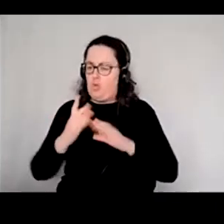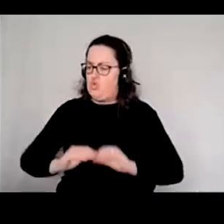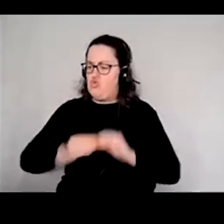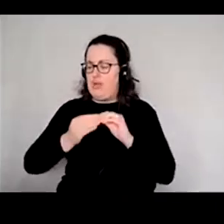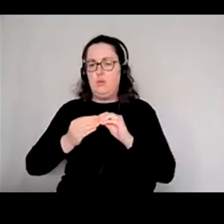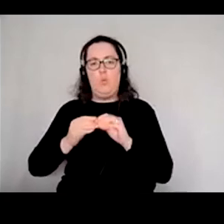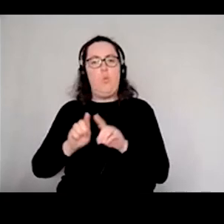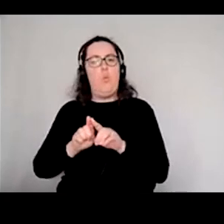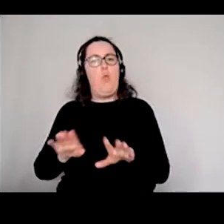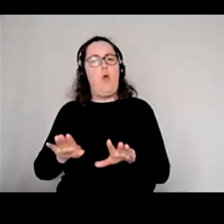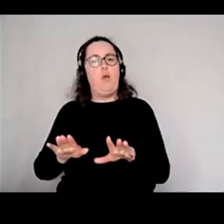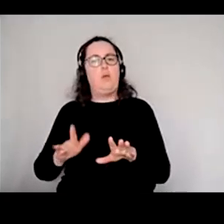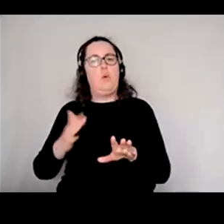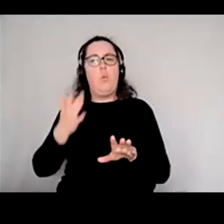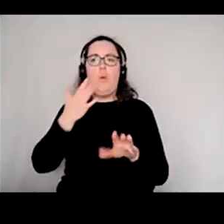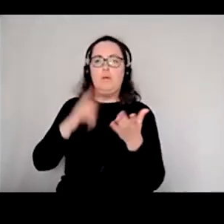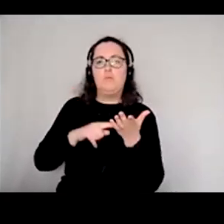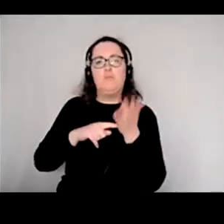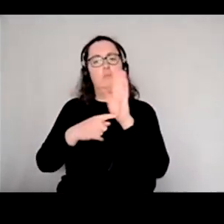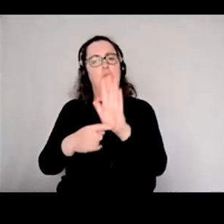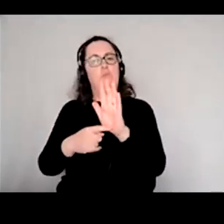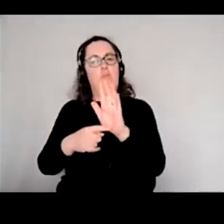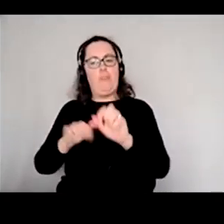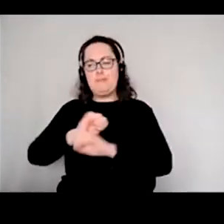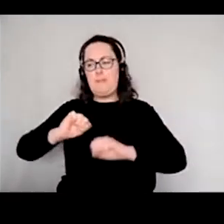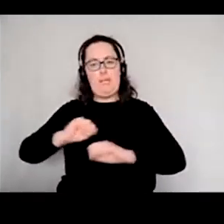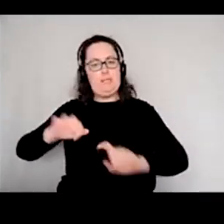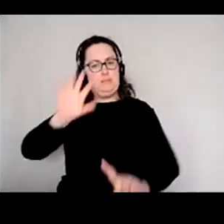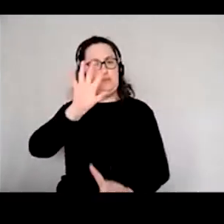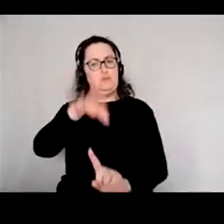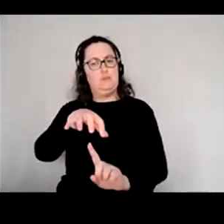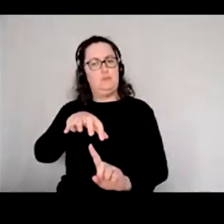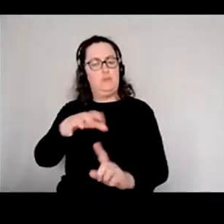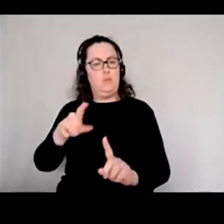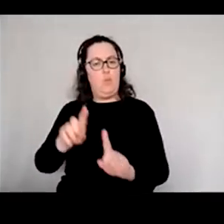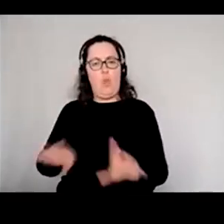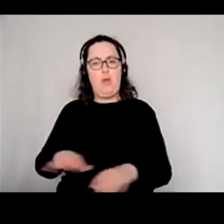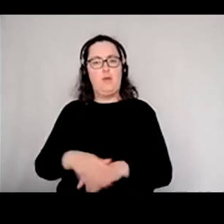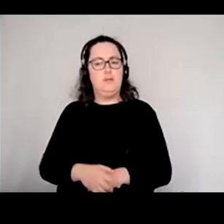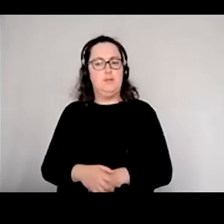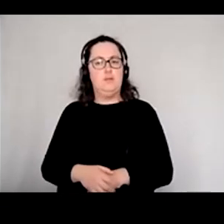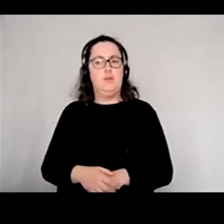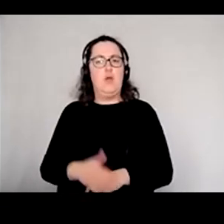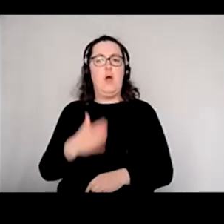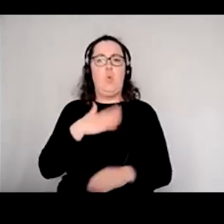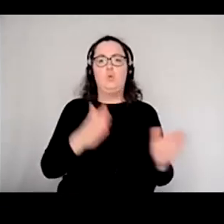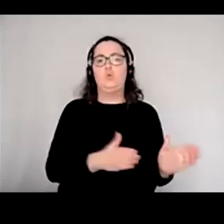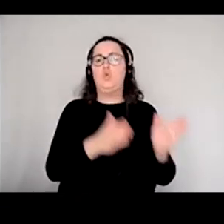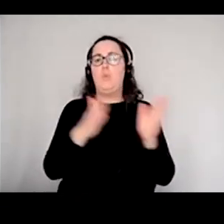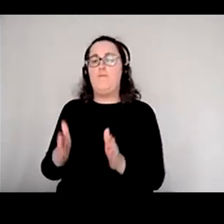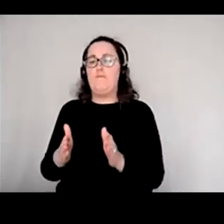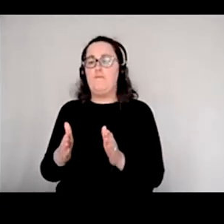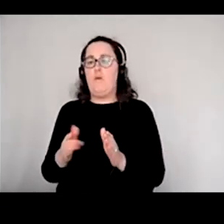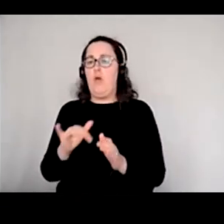it's presented, you know, in the gallery. I'm going to move us on to another question. I might come